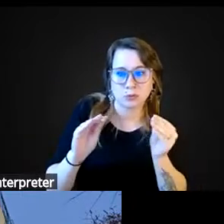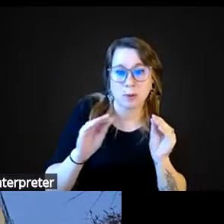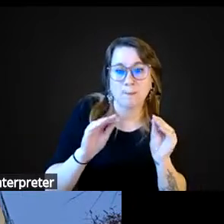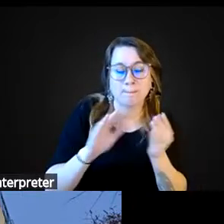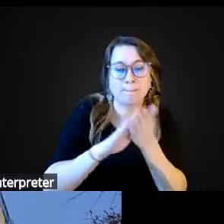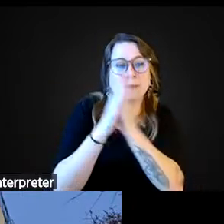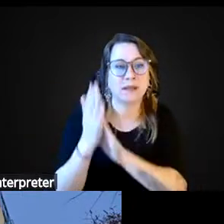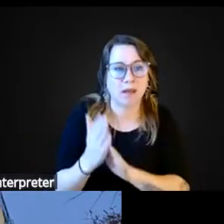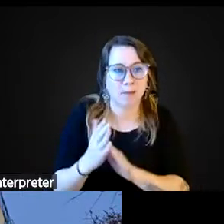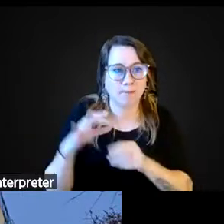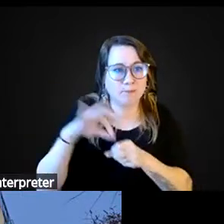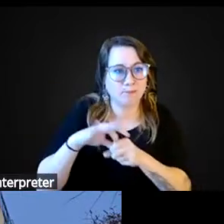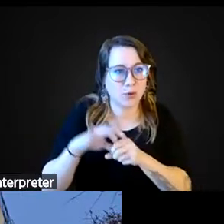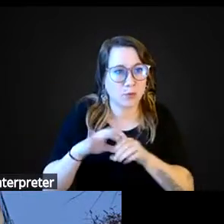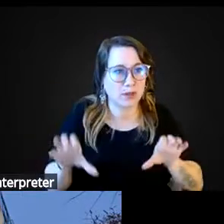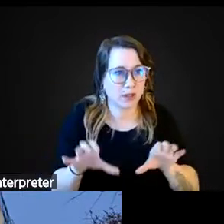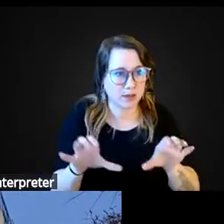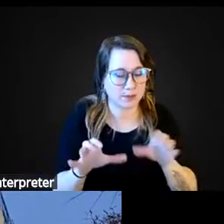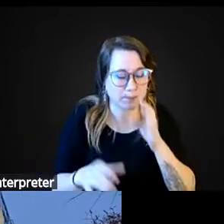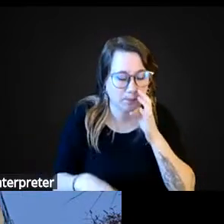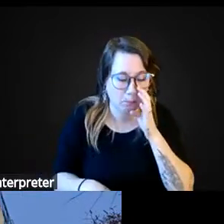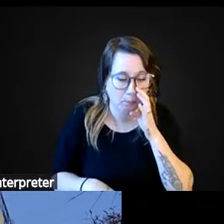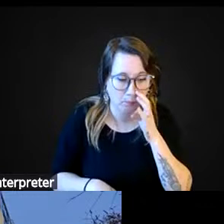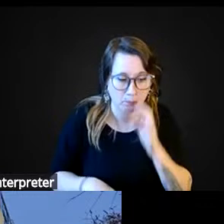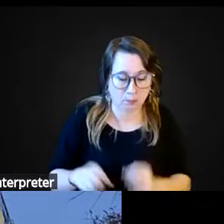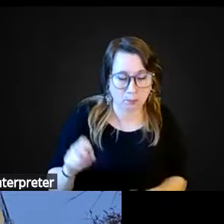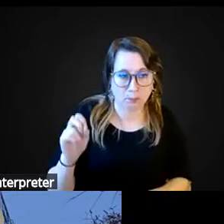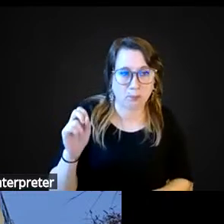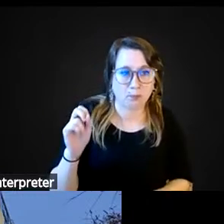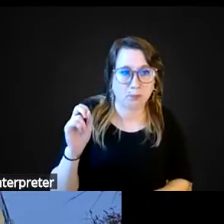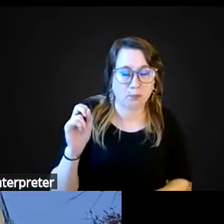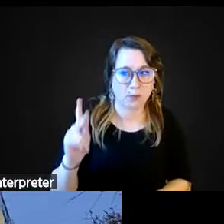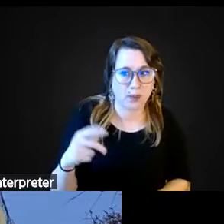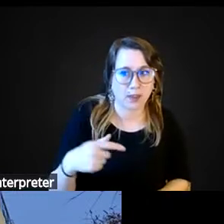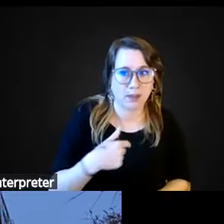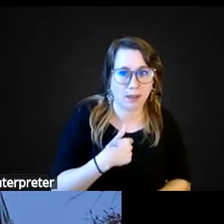instead. Okay, so I